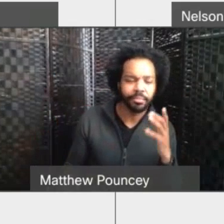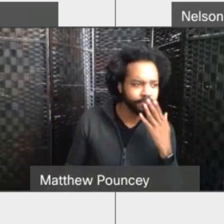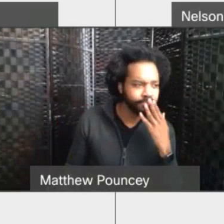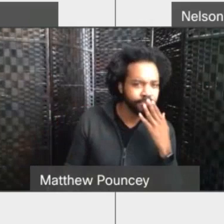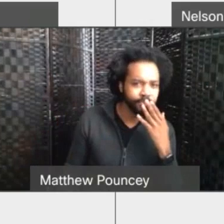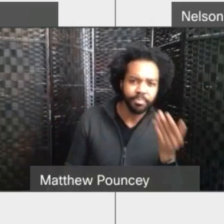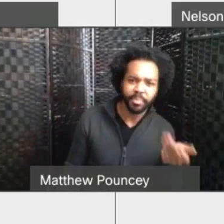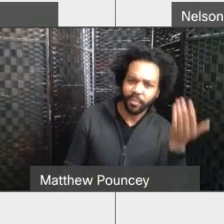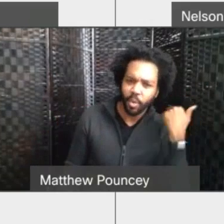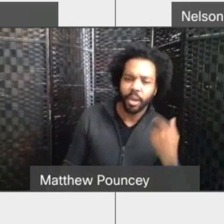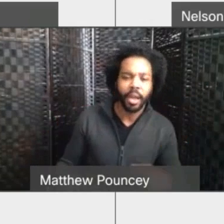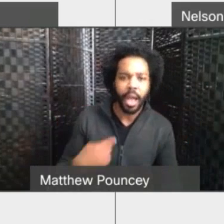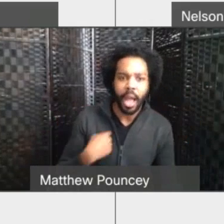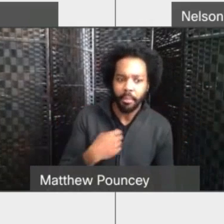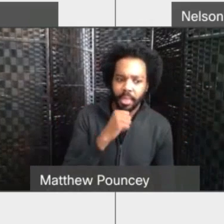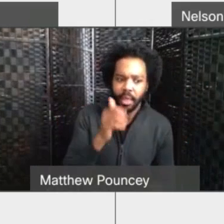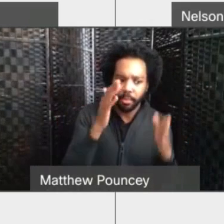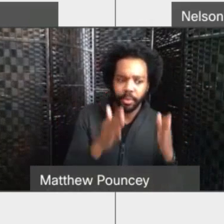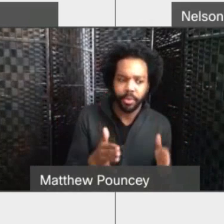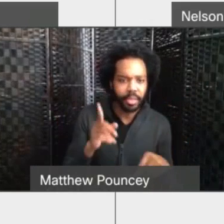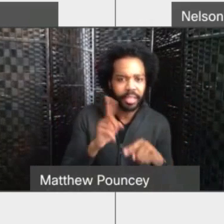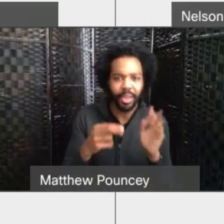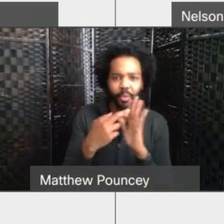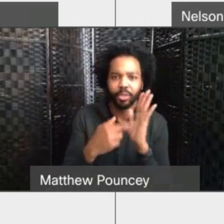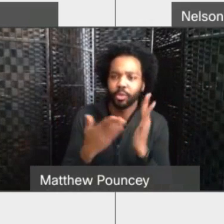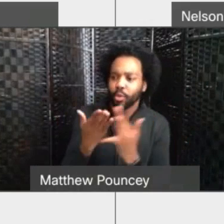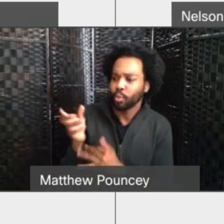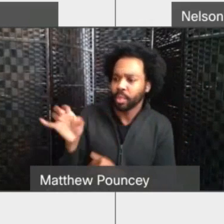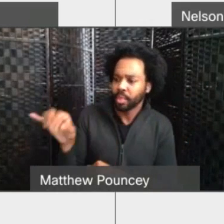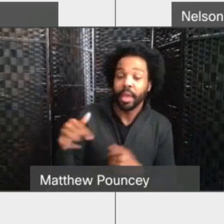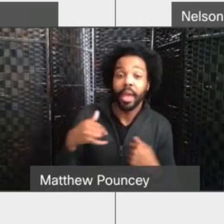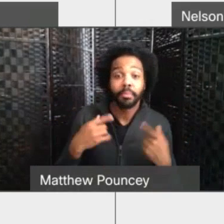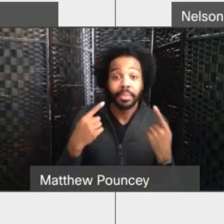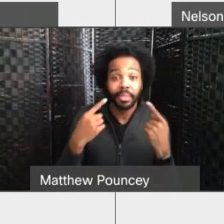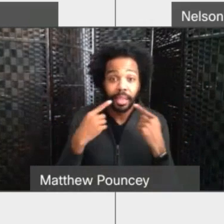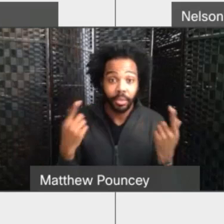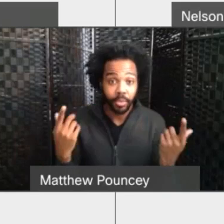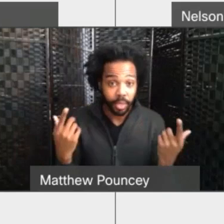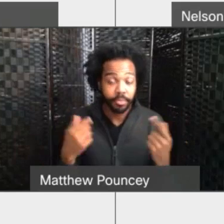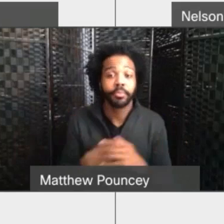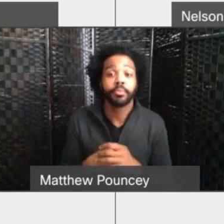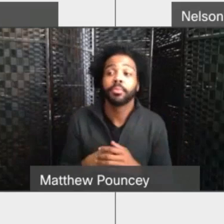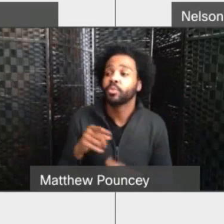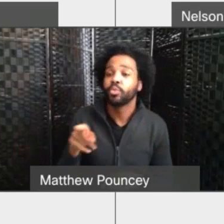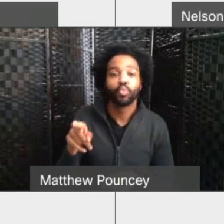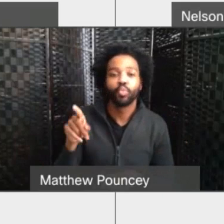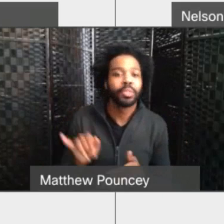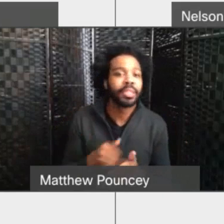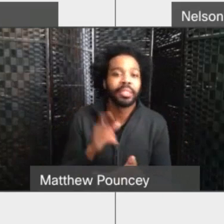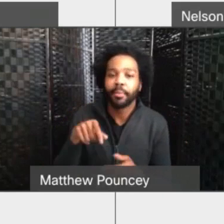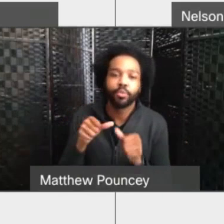earlier. Since I'm not someone who could register through that, what I will say is that you just have to keep